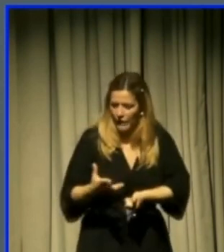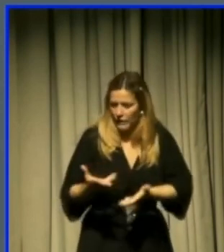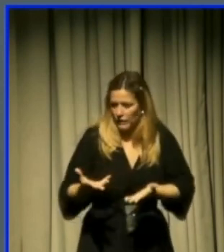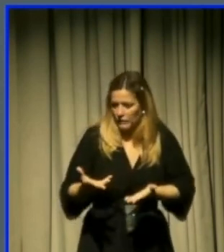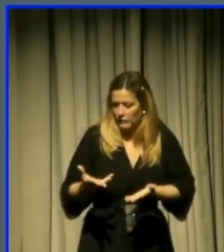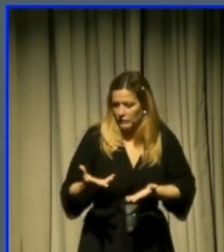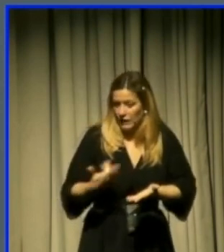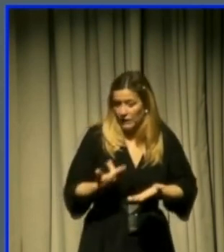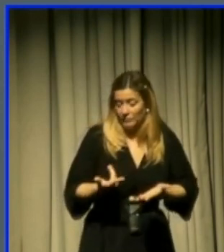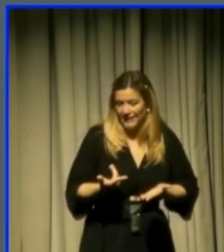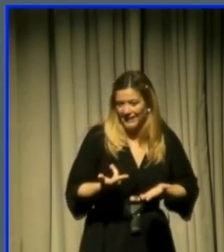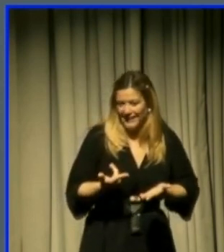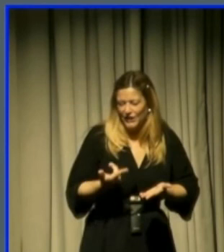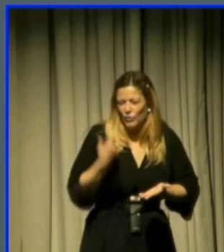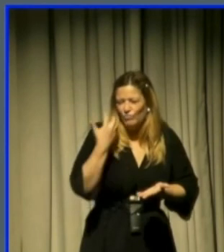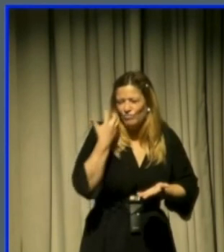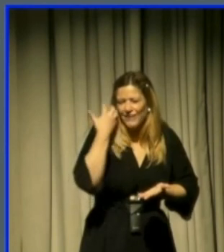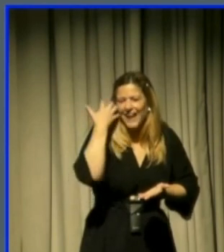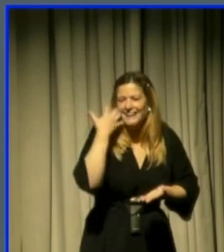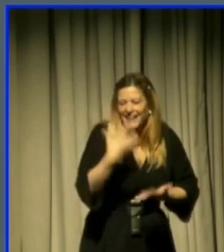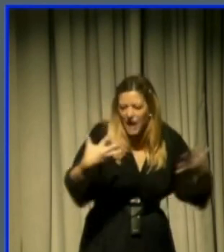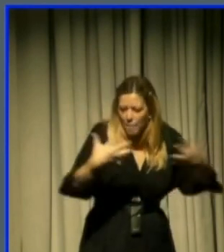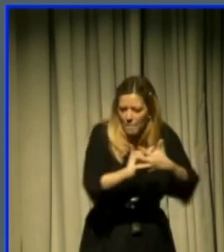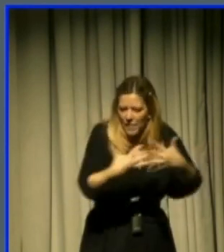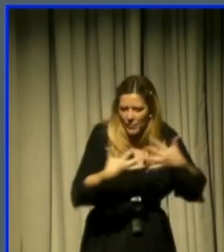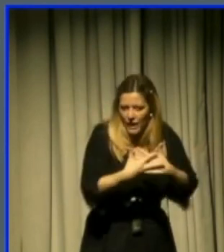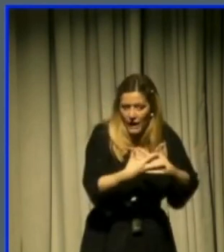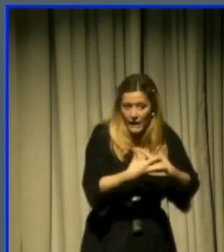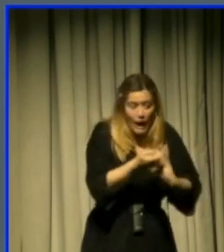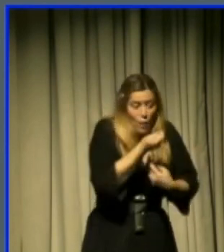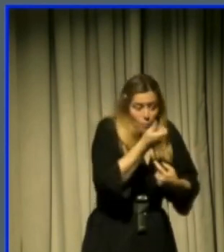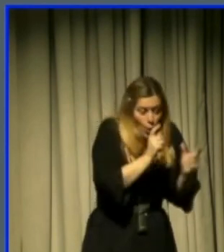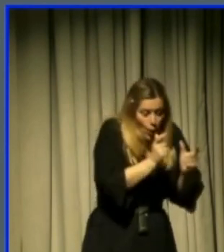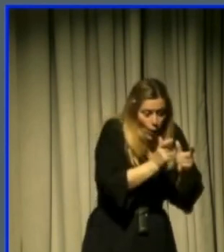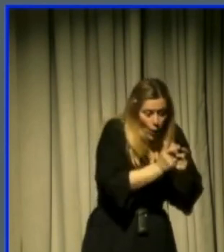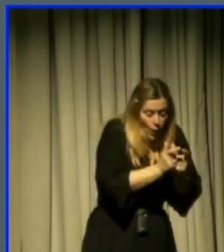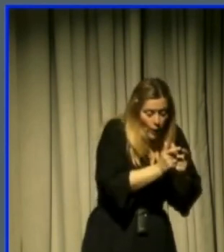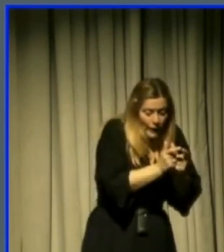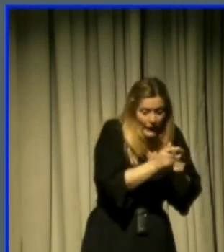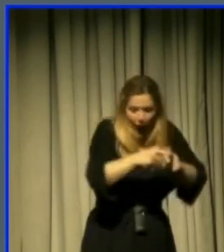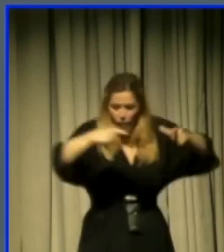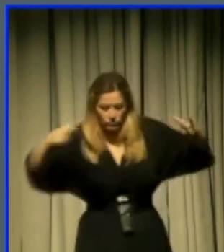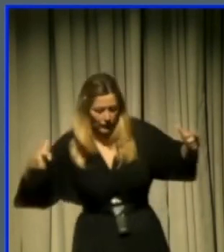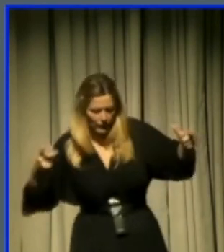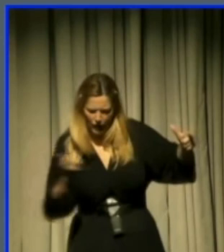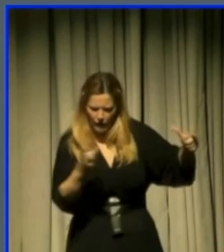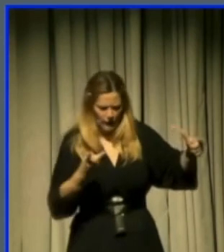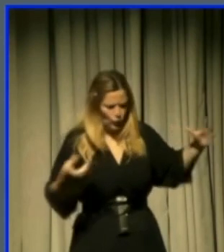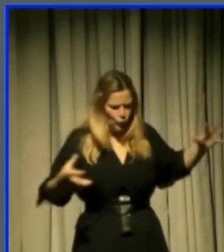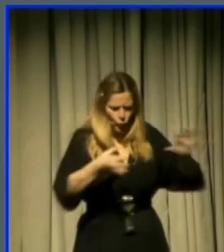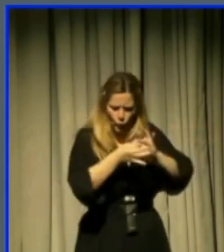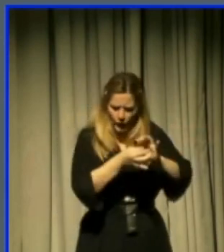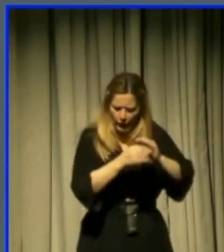in which scarcity and abundance stay together. So this is, apart from what we were